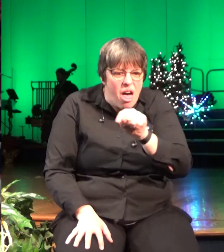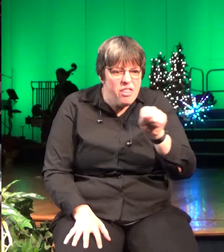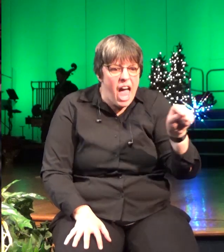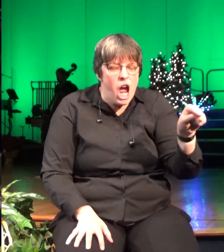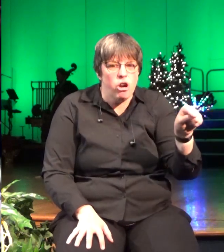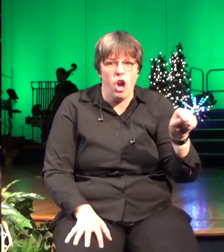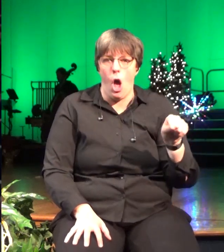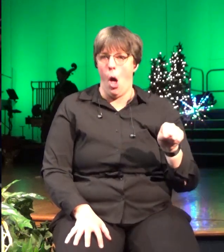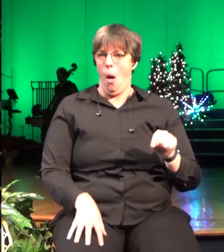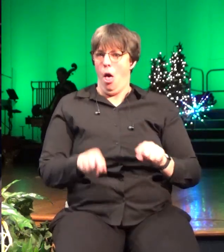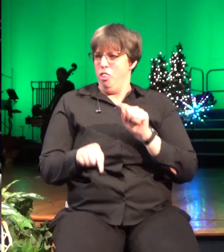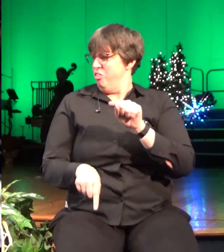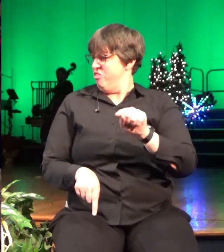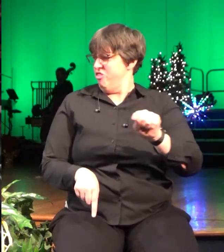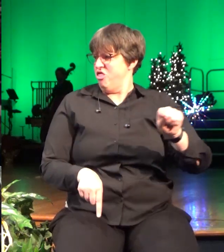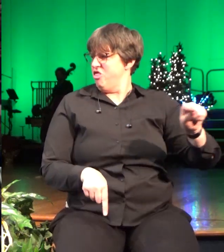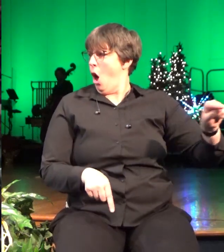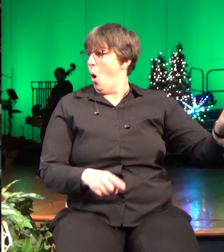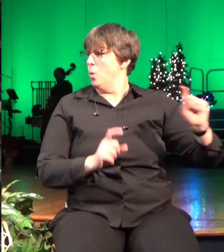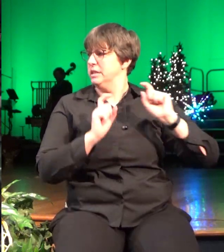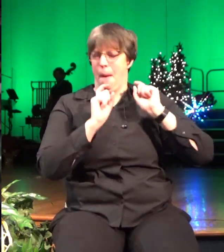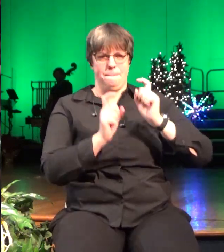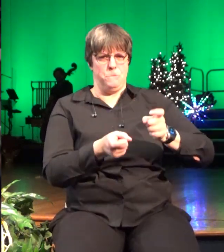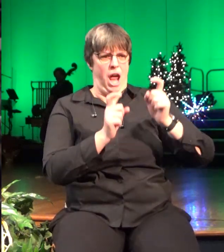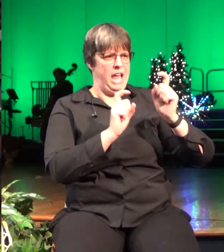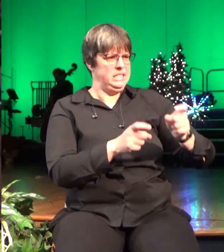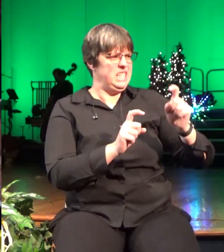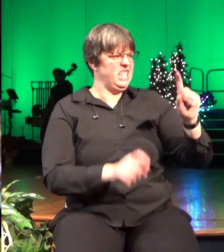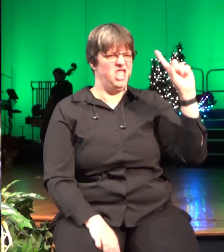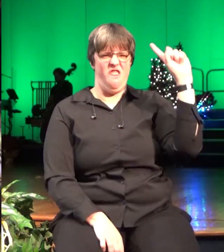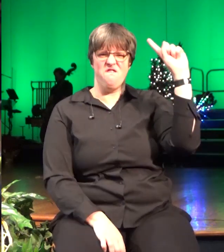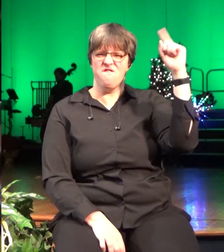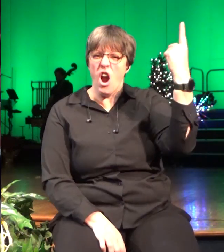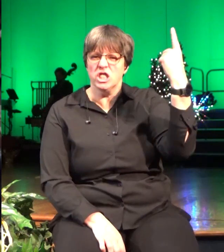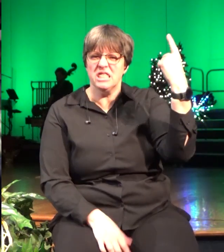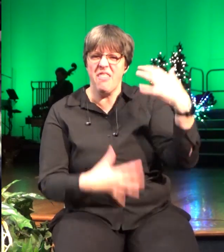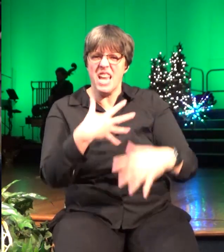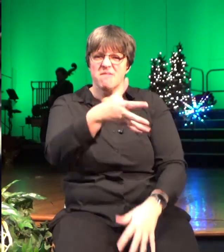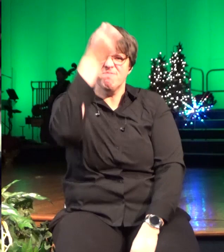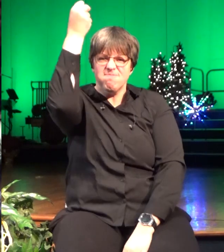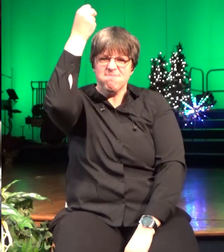These presents, he grinned, are the first things to go.